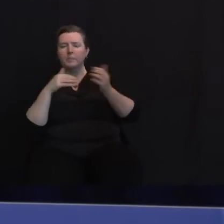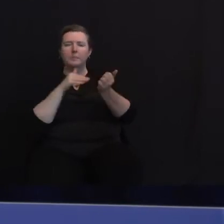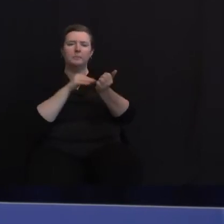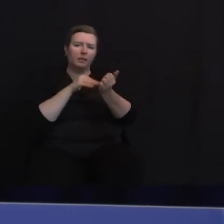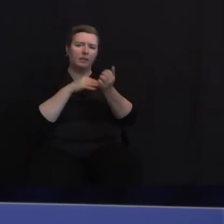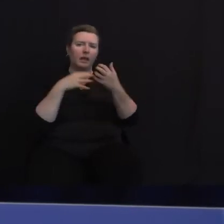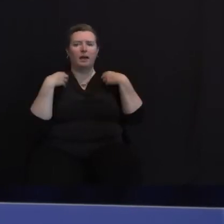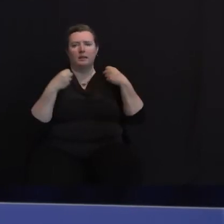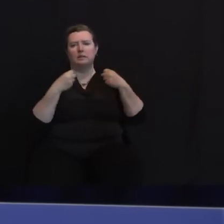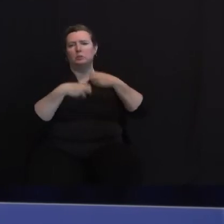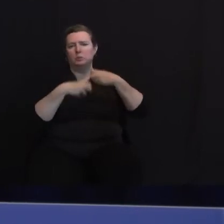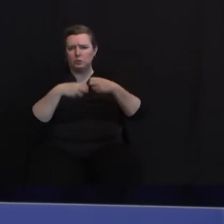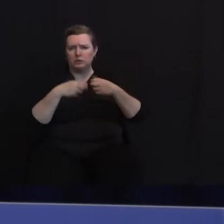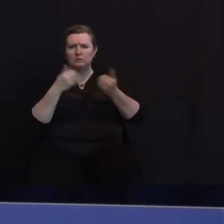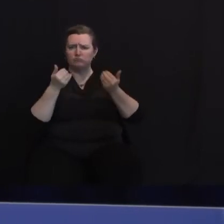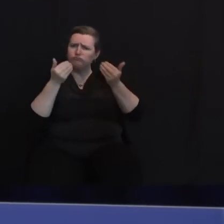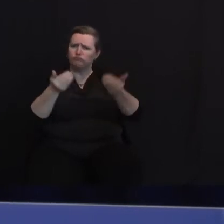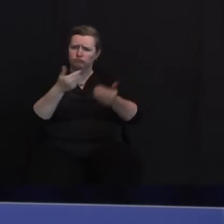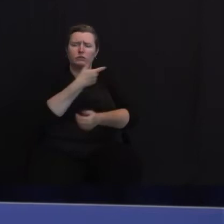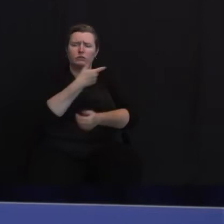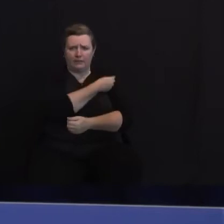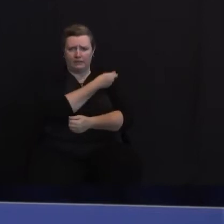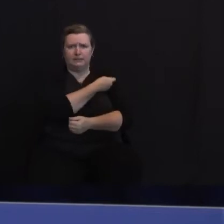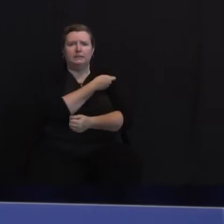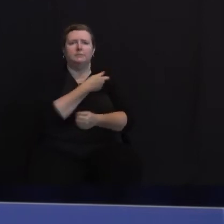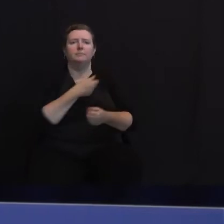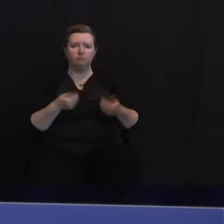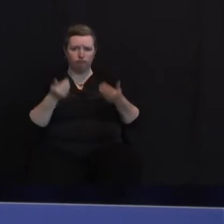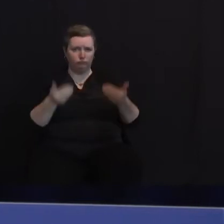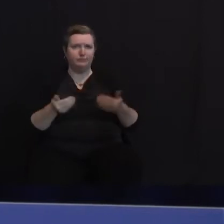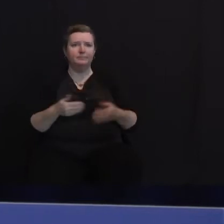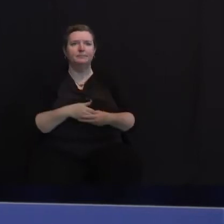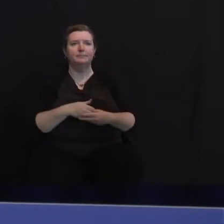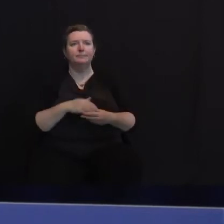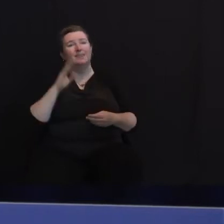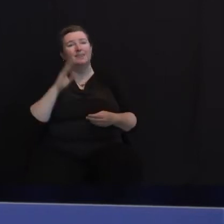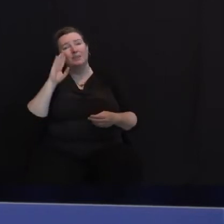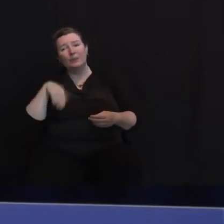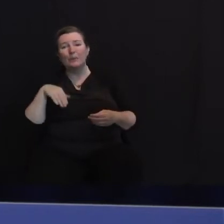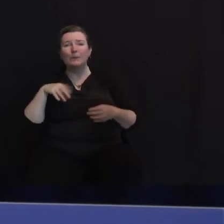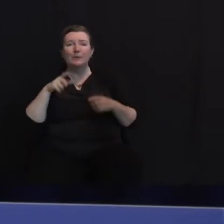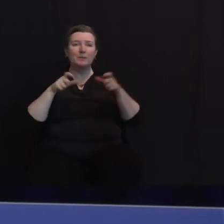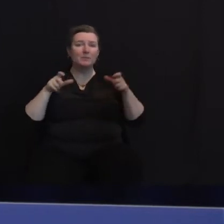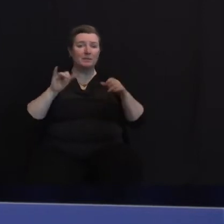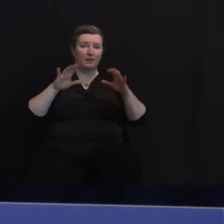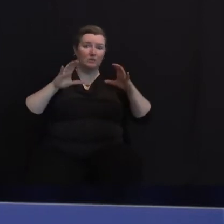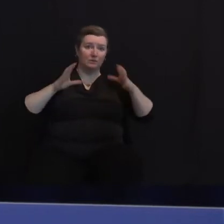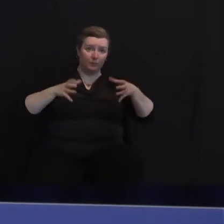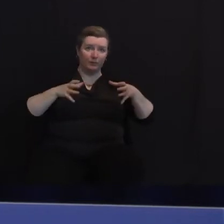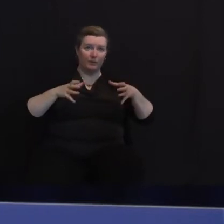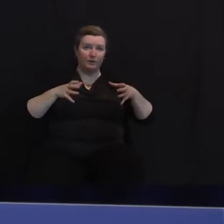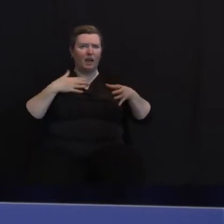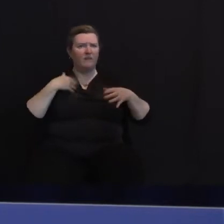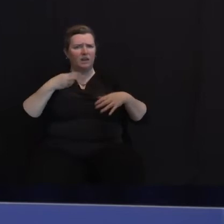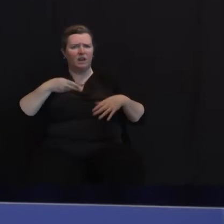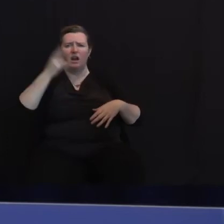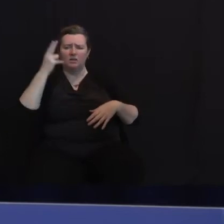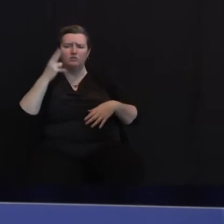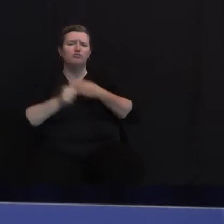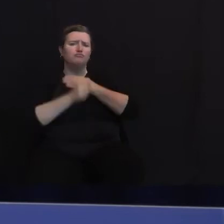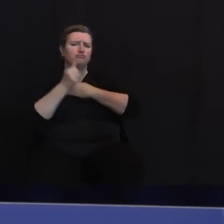to receive the COVID-19 vaccination. We know that individuals in these categories are at greater risk for